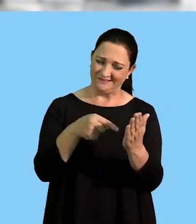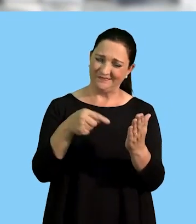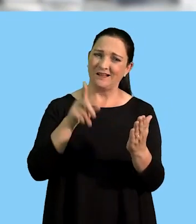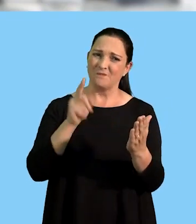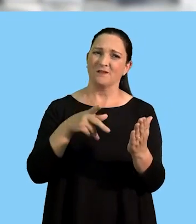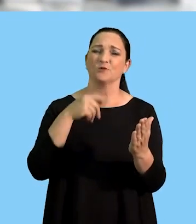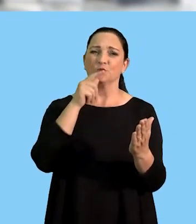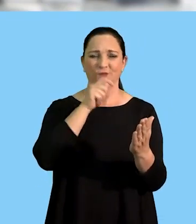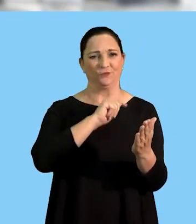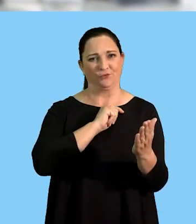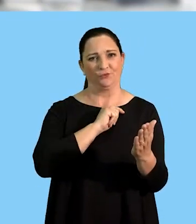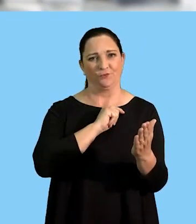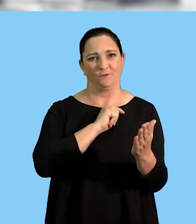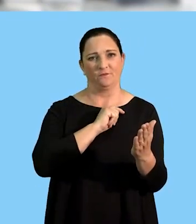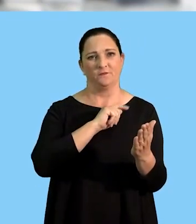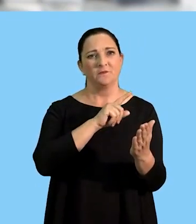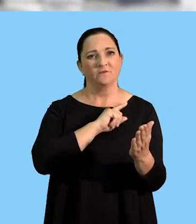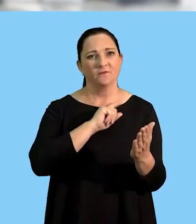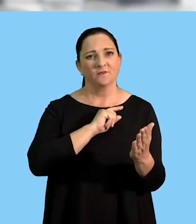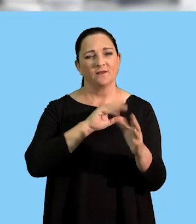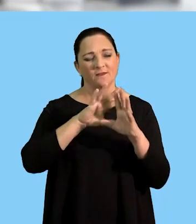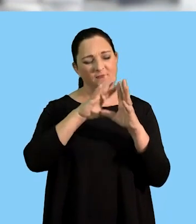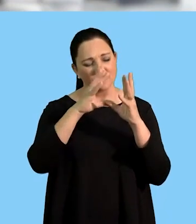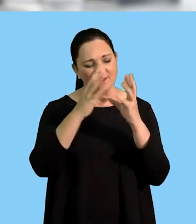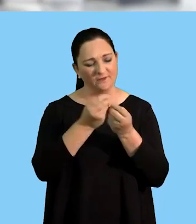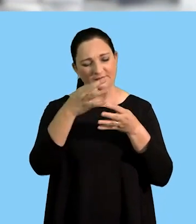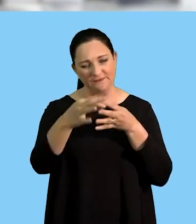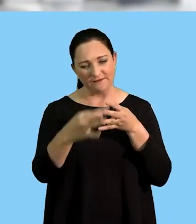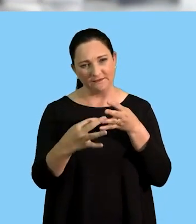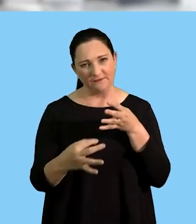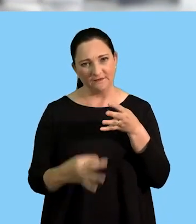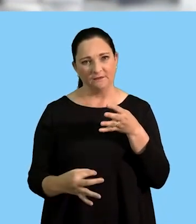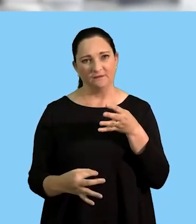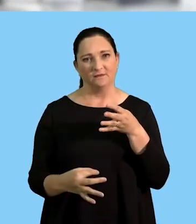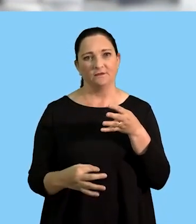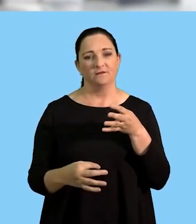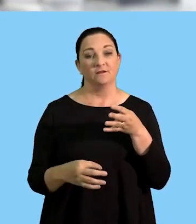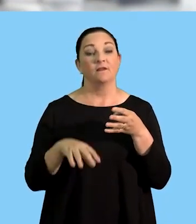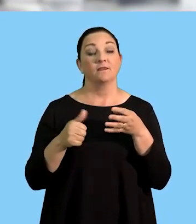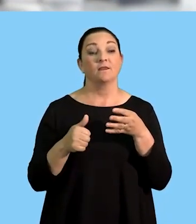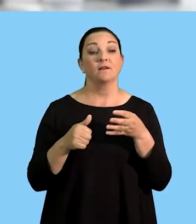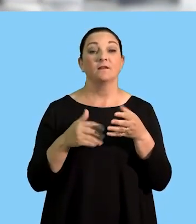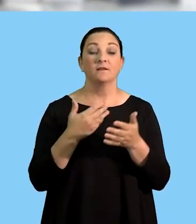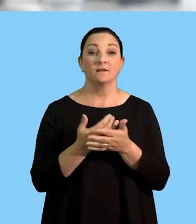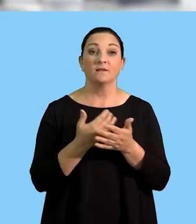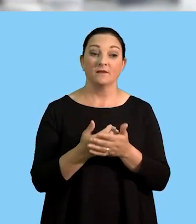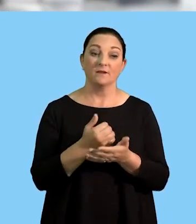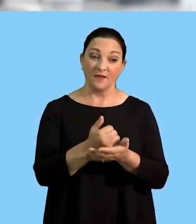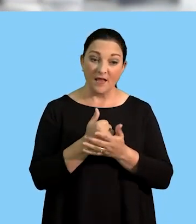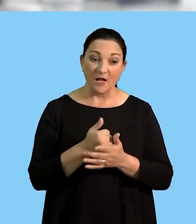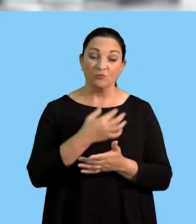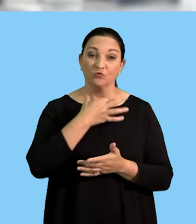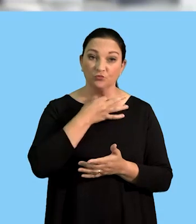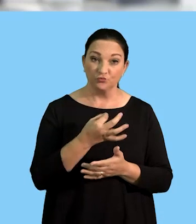insurance contract, the insured has to provide all relevant details that will affect the risk and that